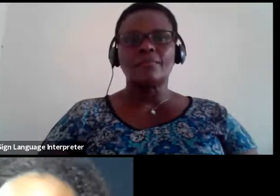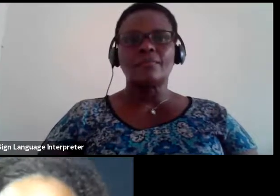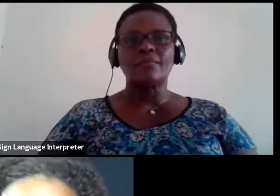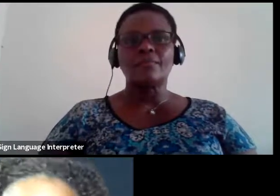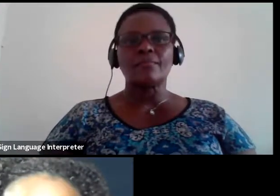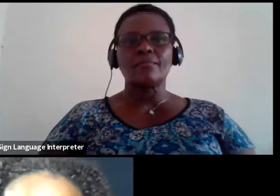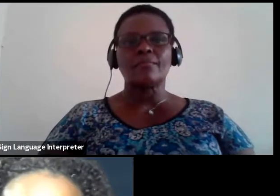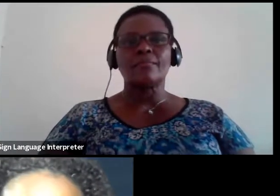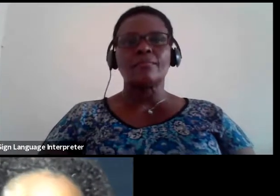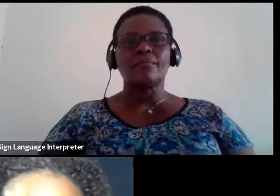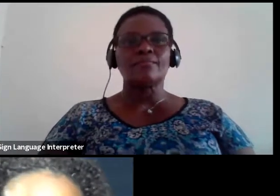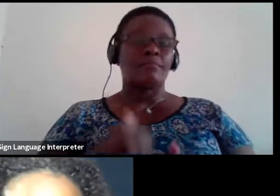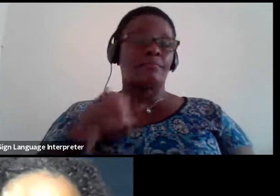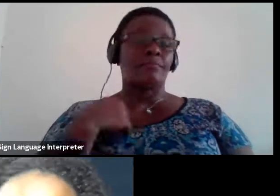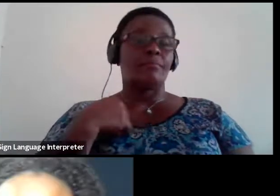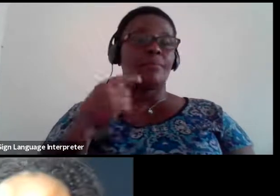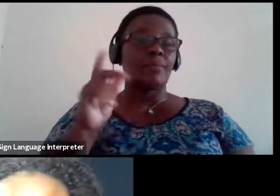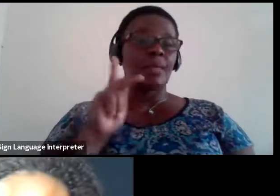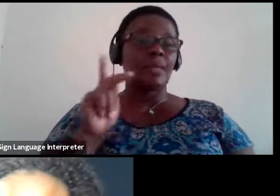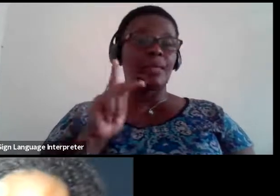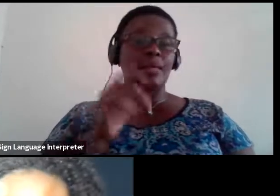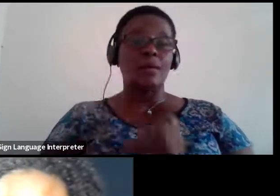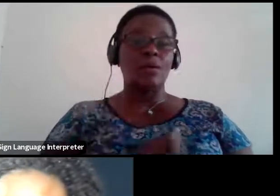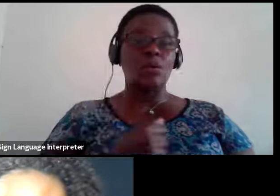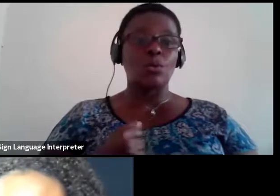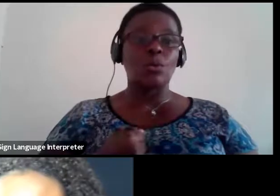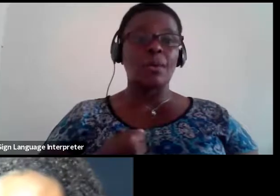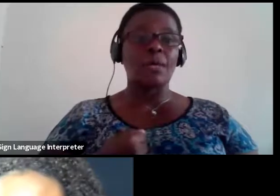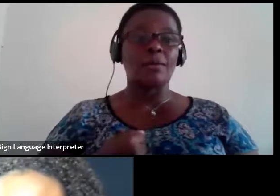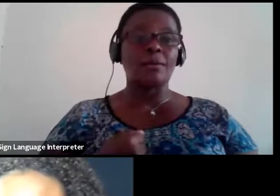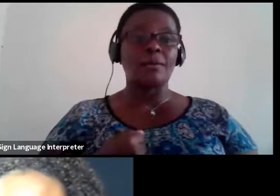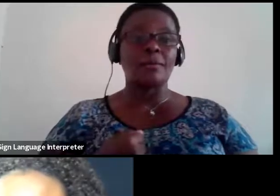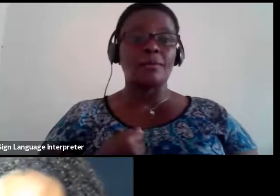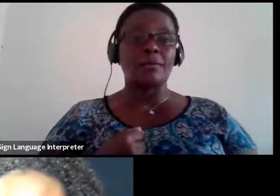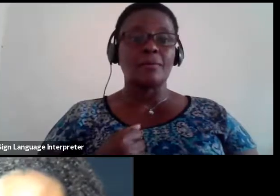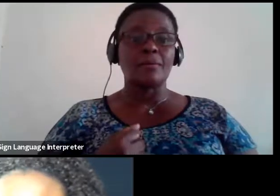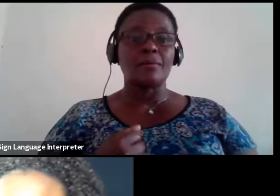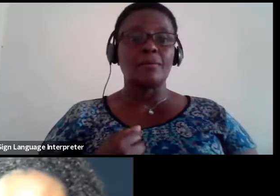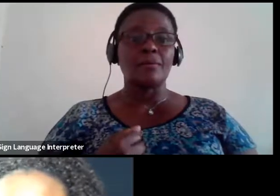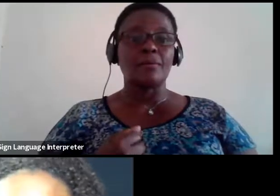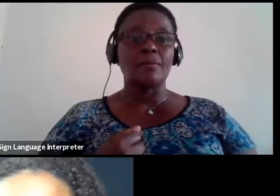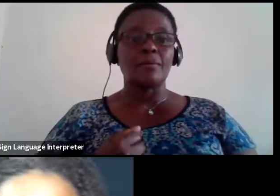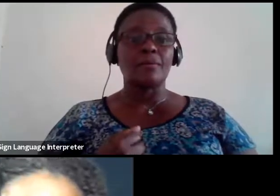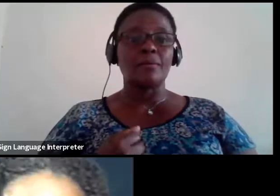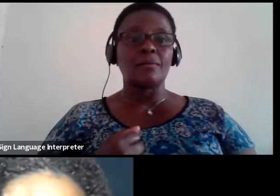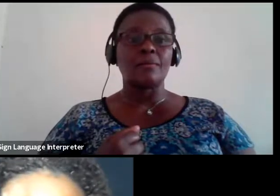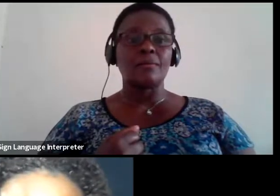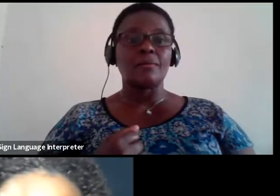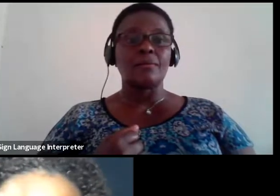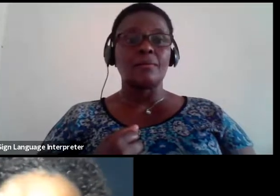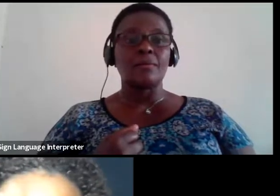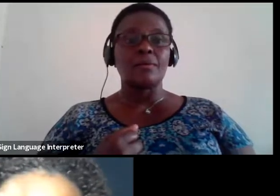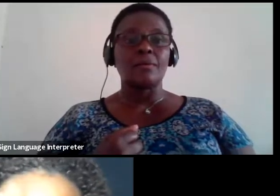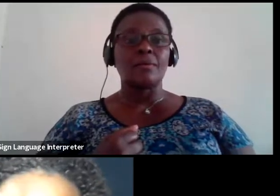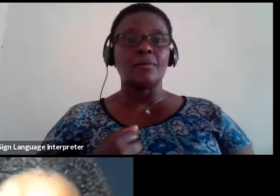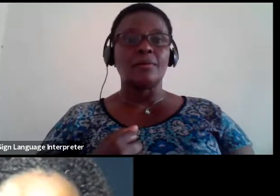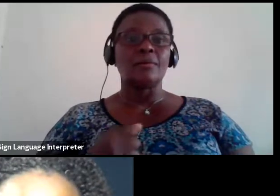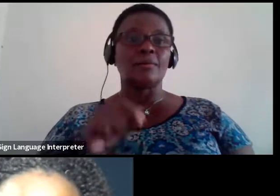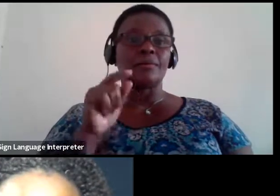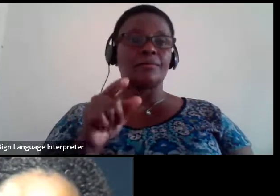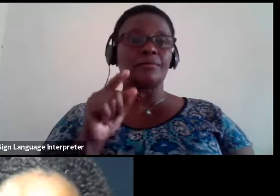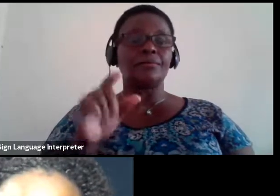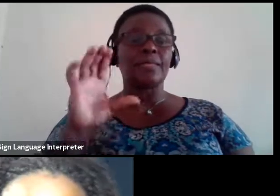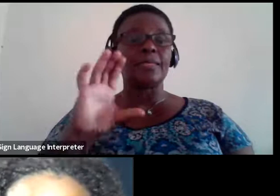think what I'm hopeful, first of all, is us